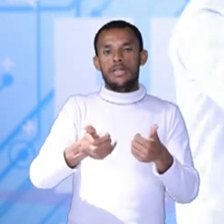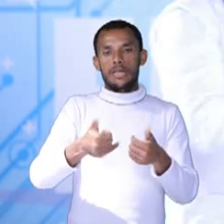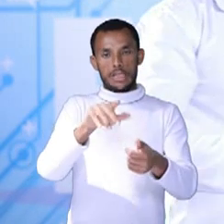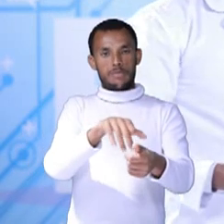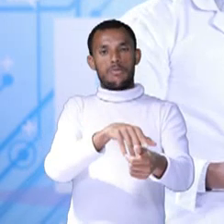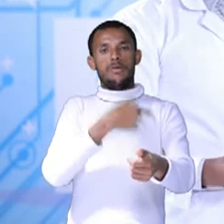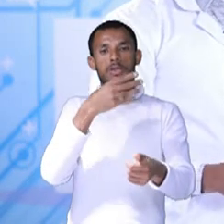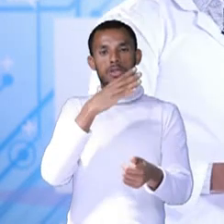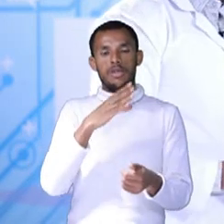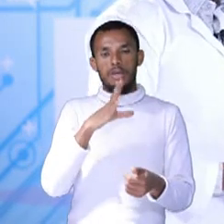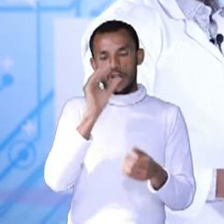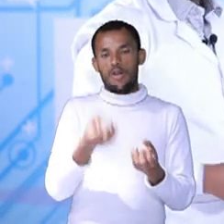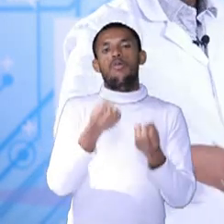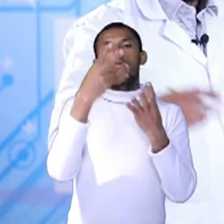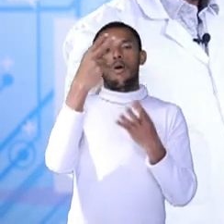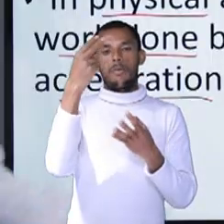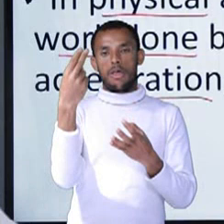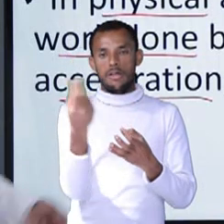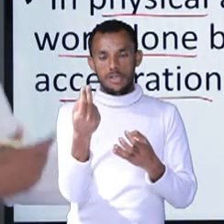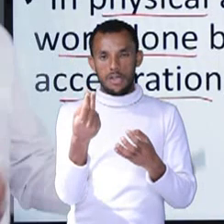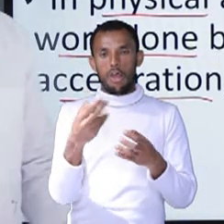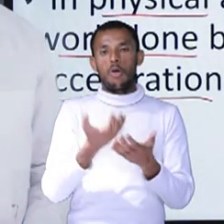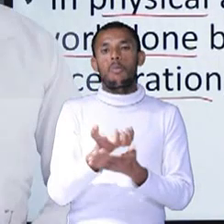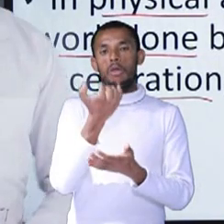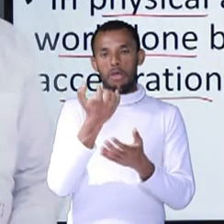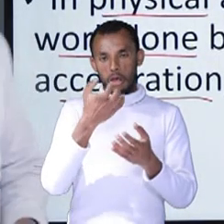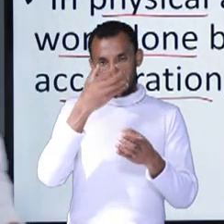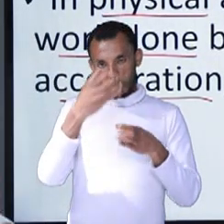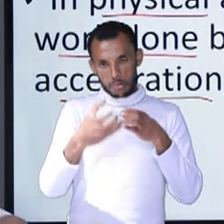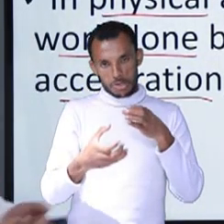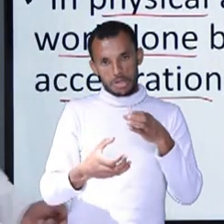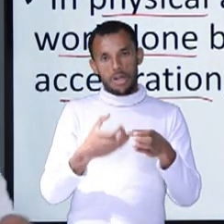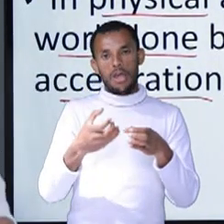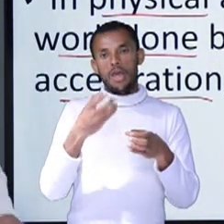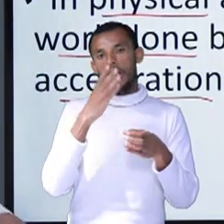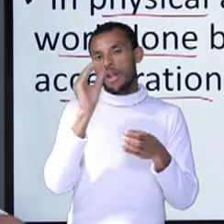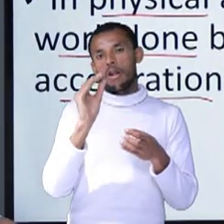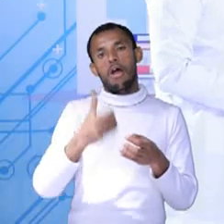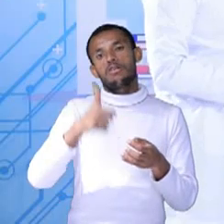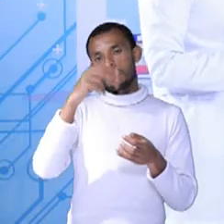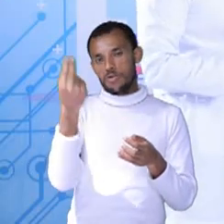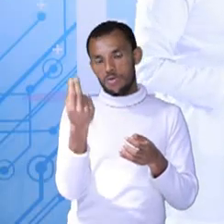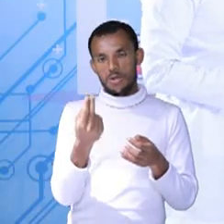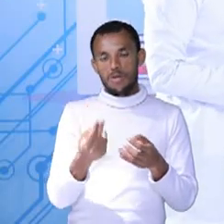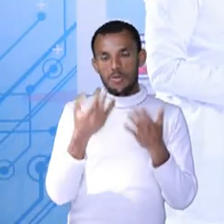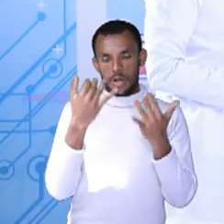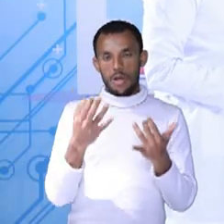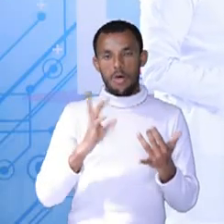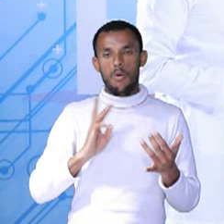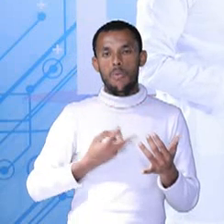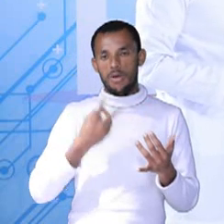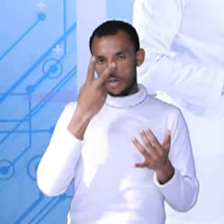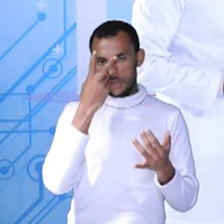displacement, and so on. It has a lot of application even in economics, in chemistry, and so on. So today we will try